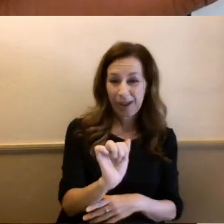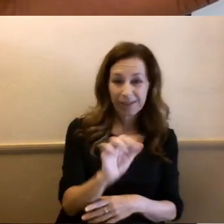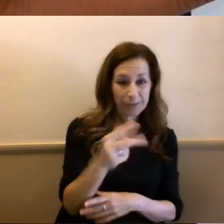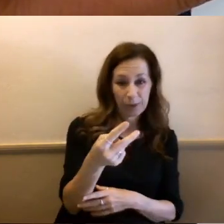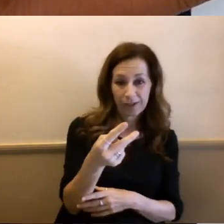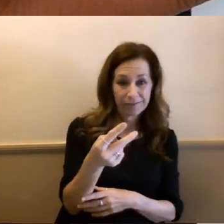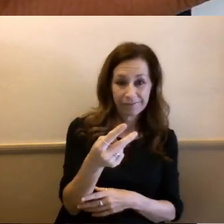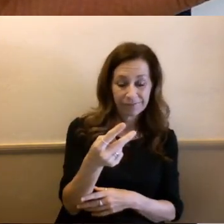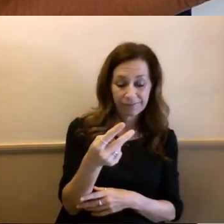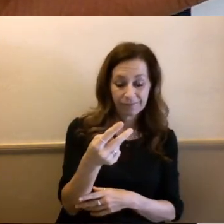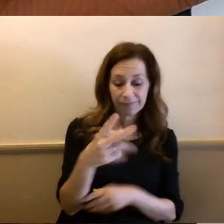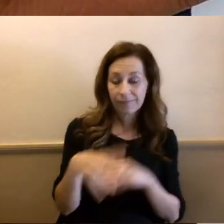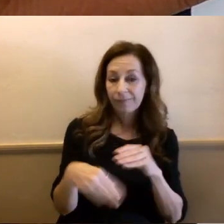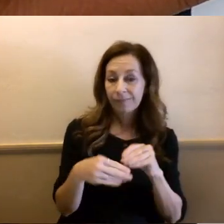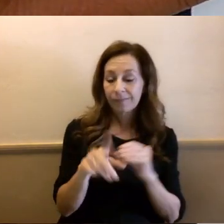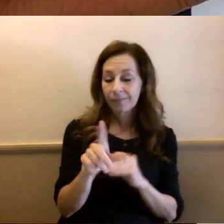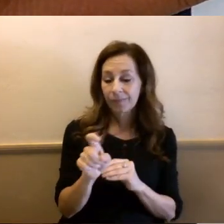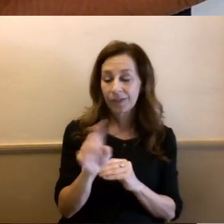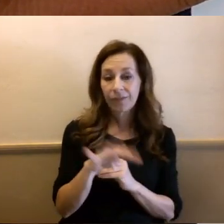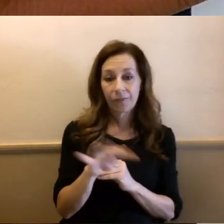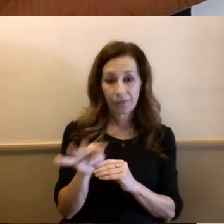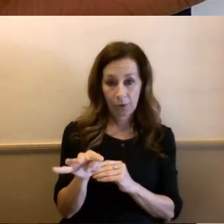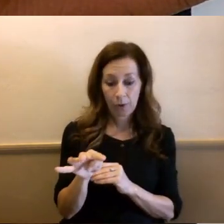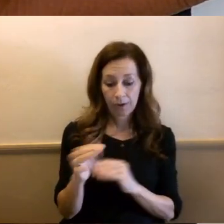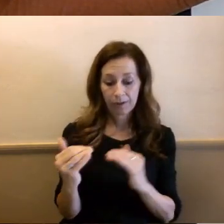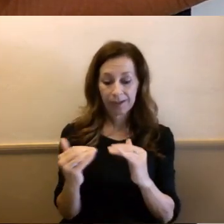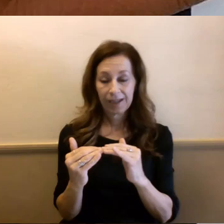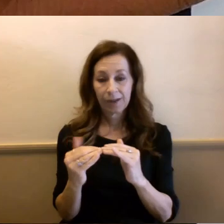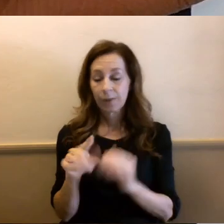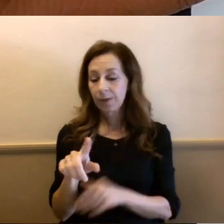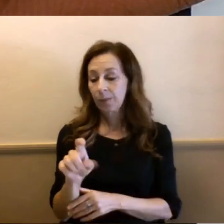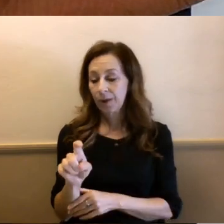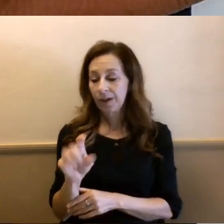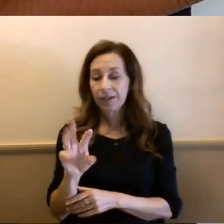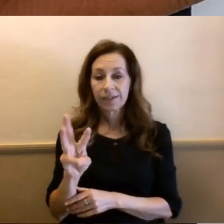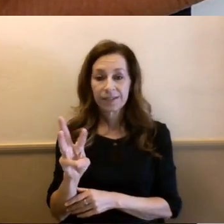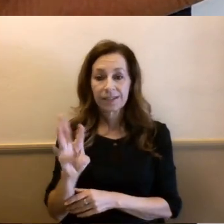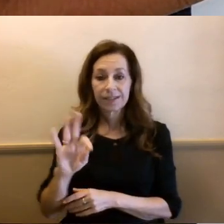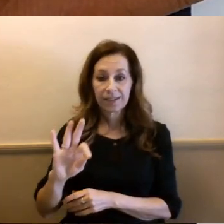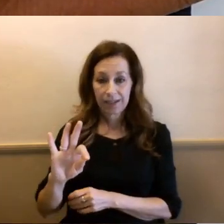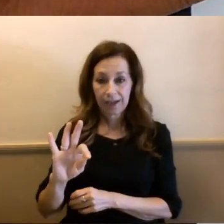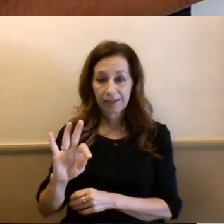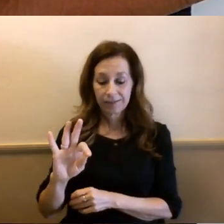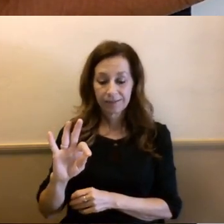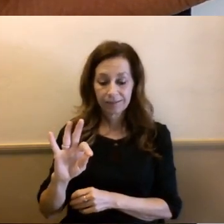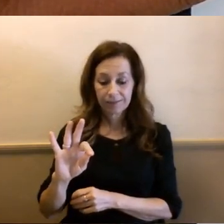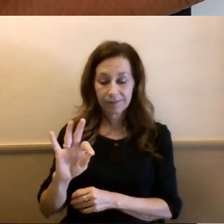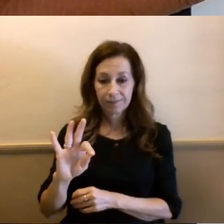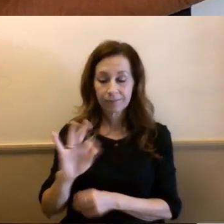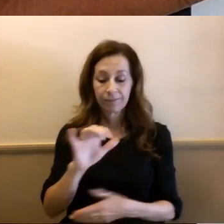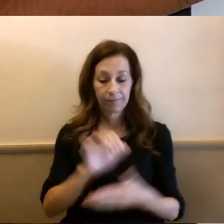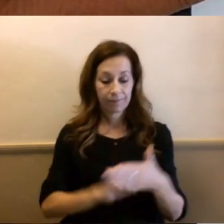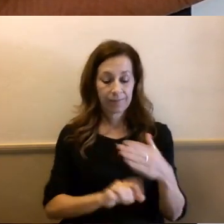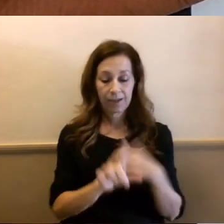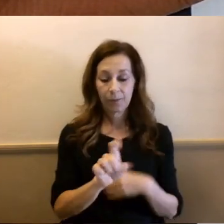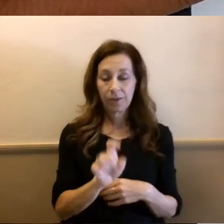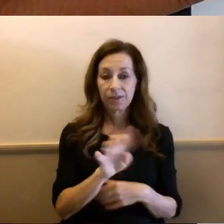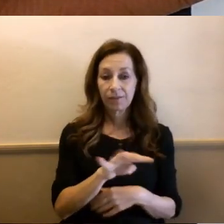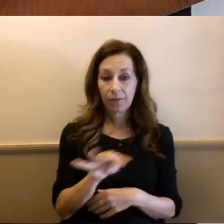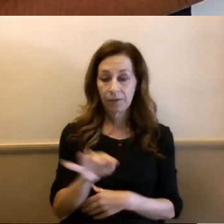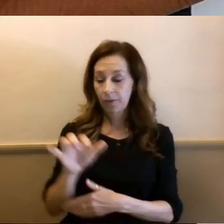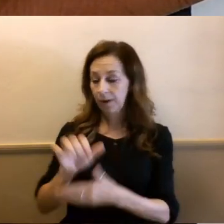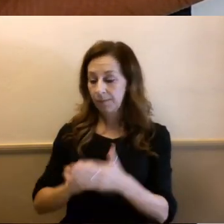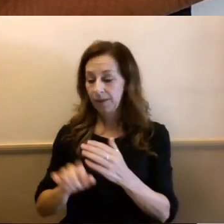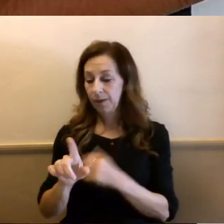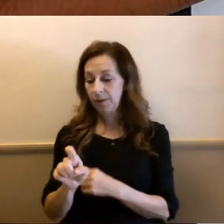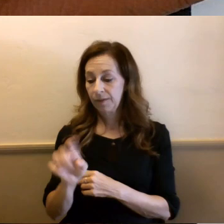what a squared is. Plus 144 equals 169. Minus